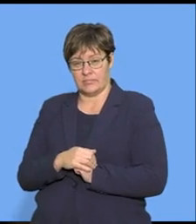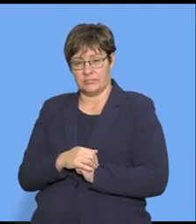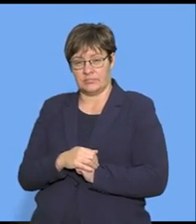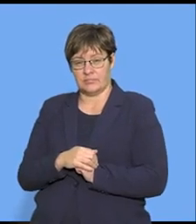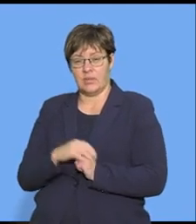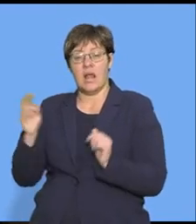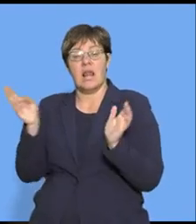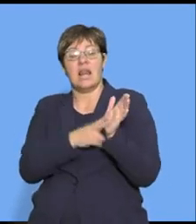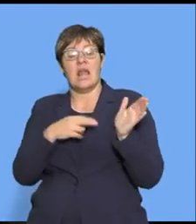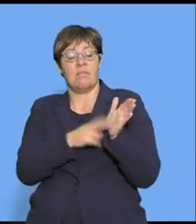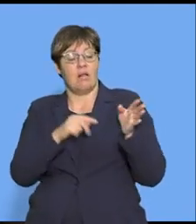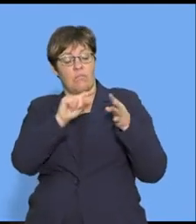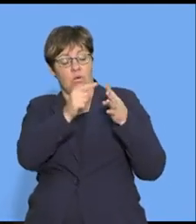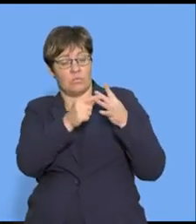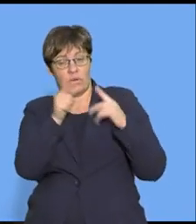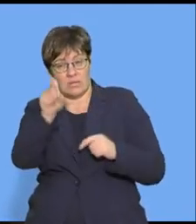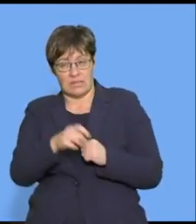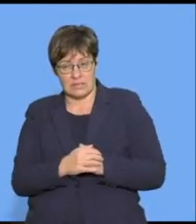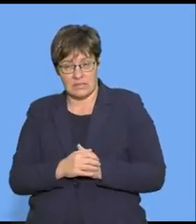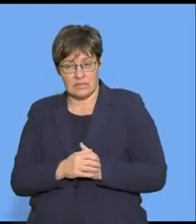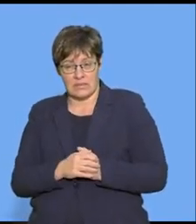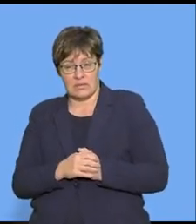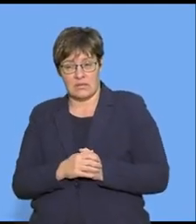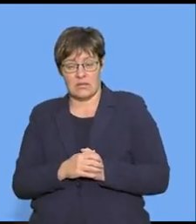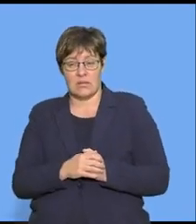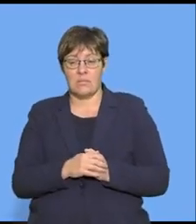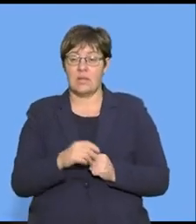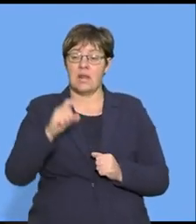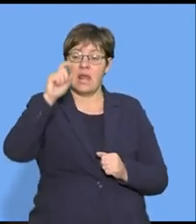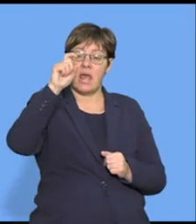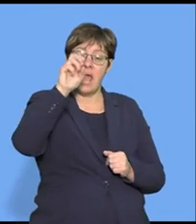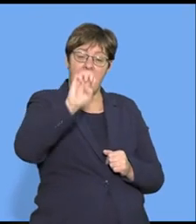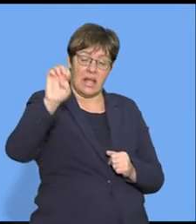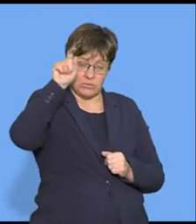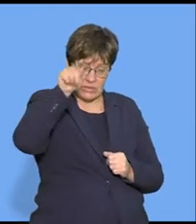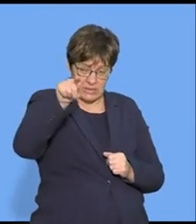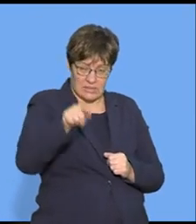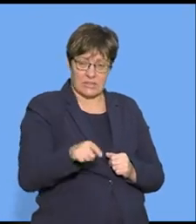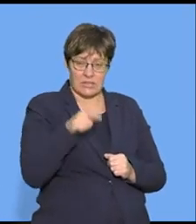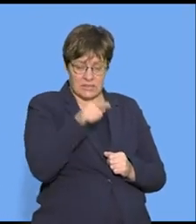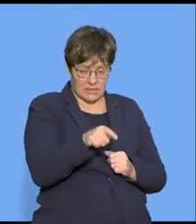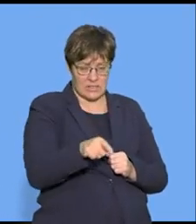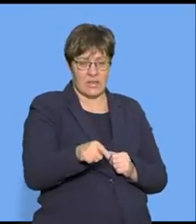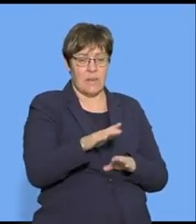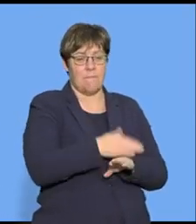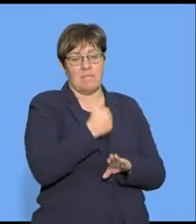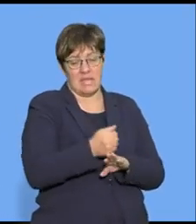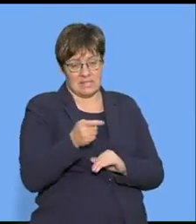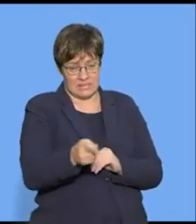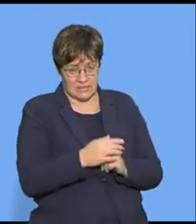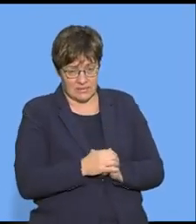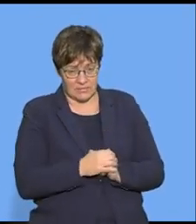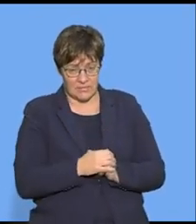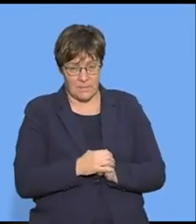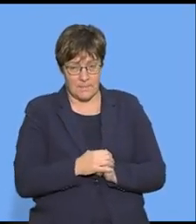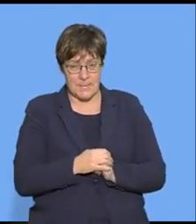points. This is my exponent, and this is my base, and this is